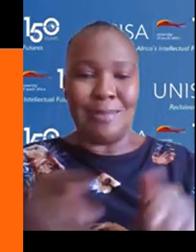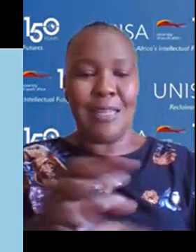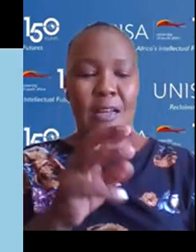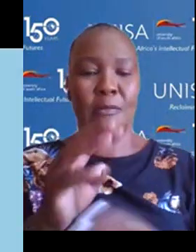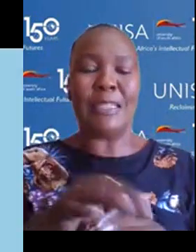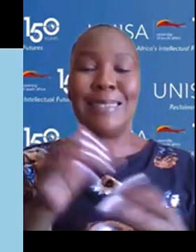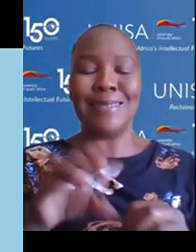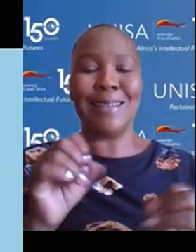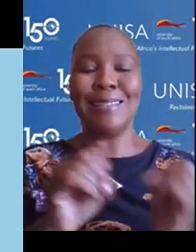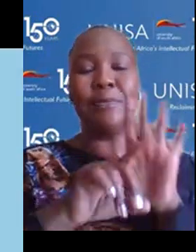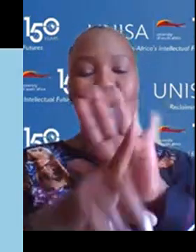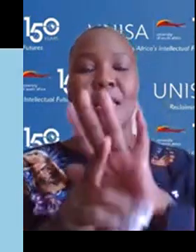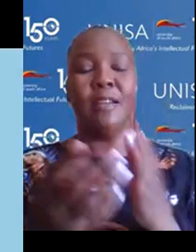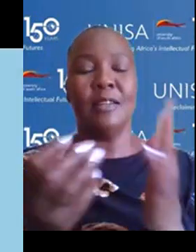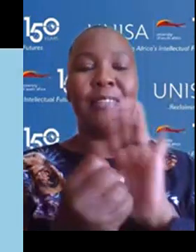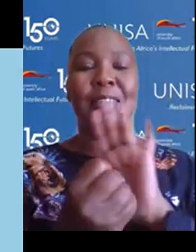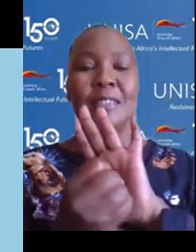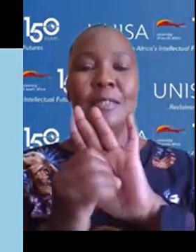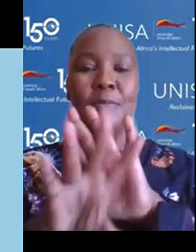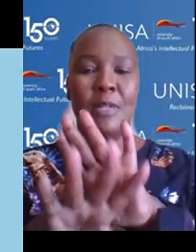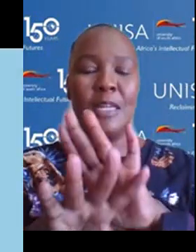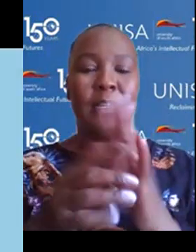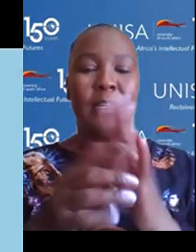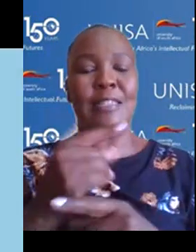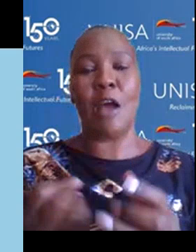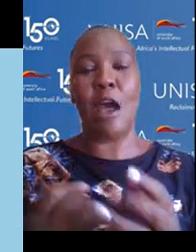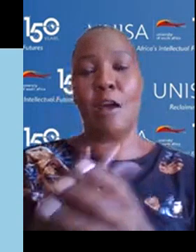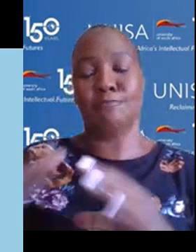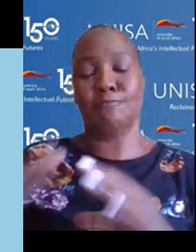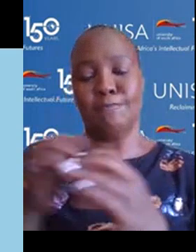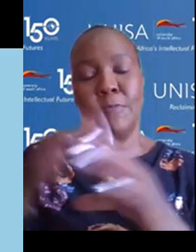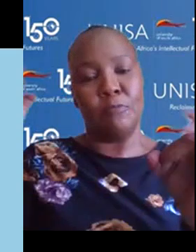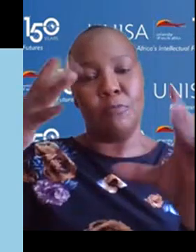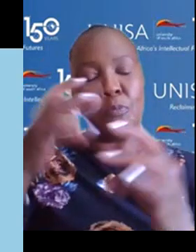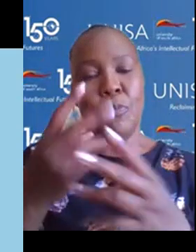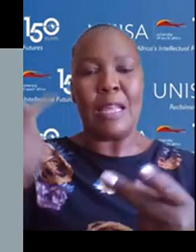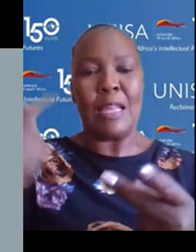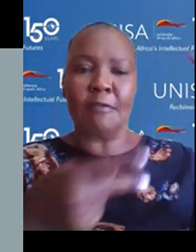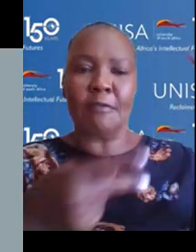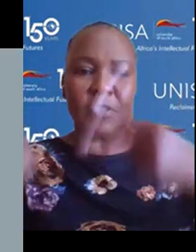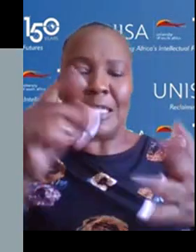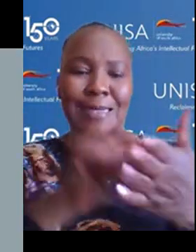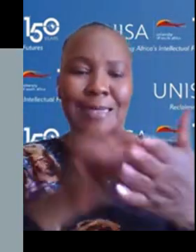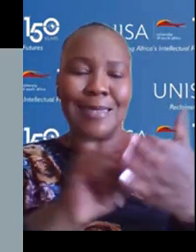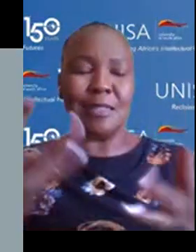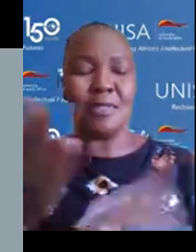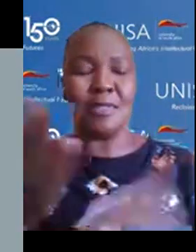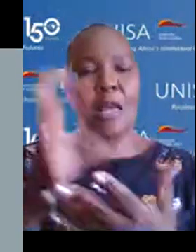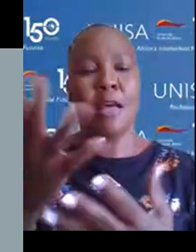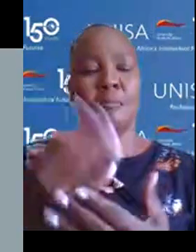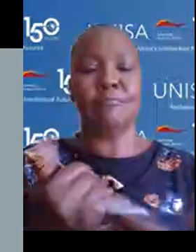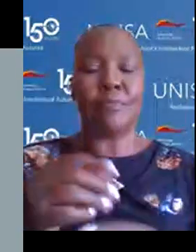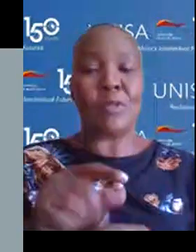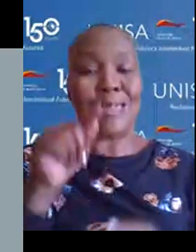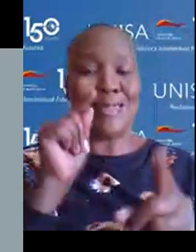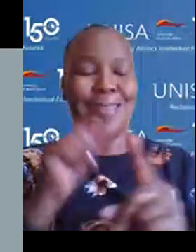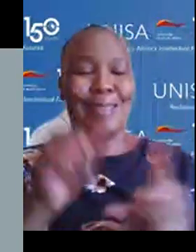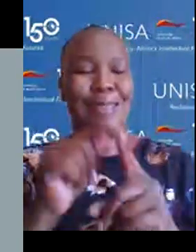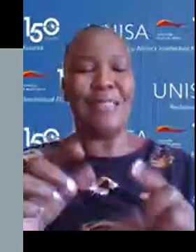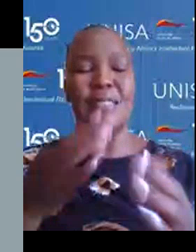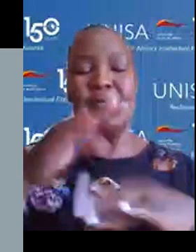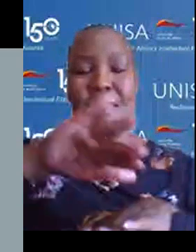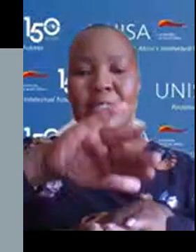display, is the part of the computer that displays output for users to view, like graphics and text. In some cases, the monitor is a separate piece that you